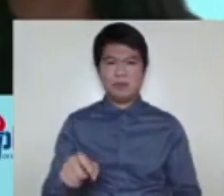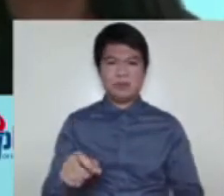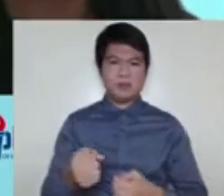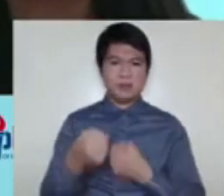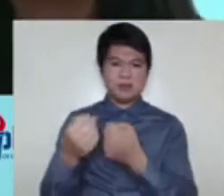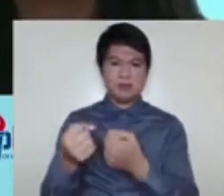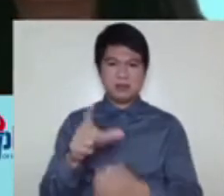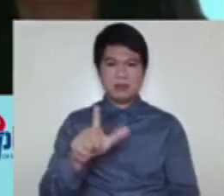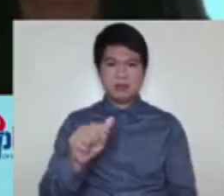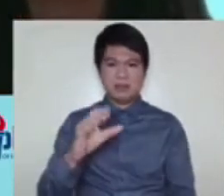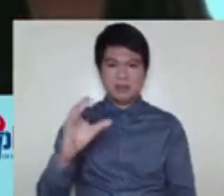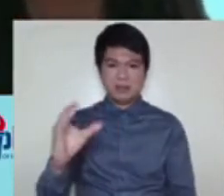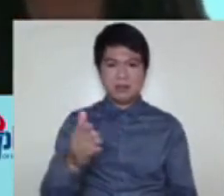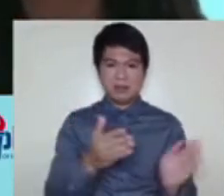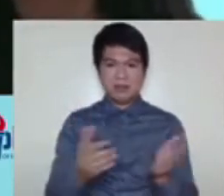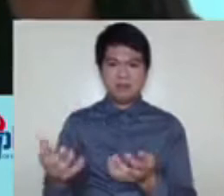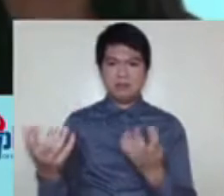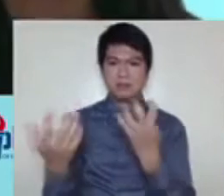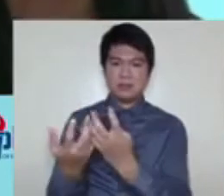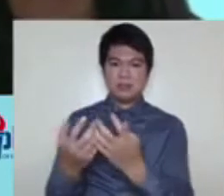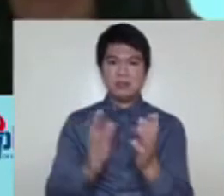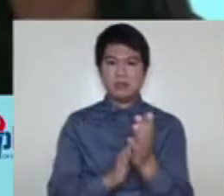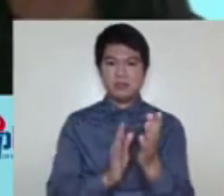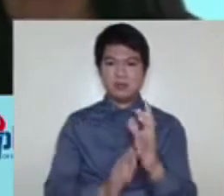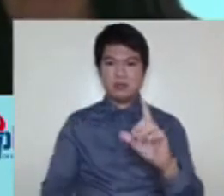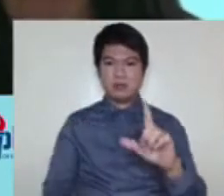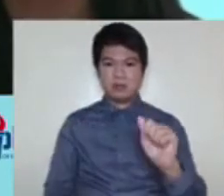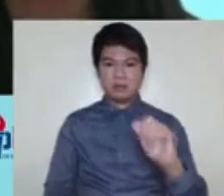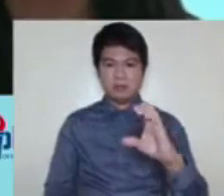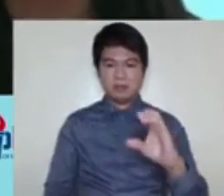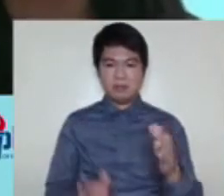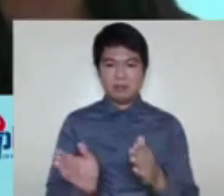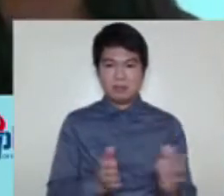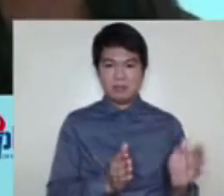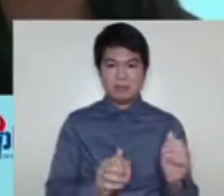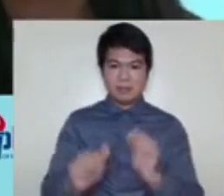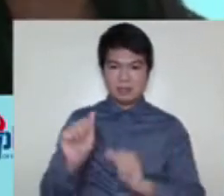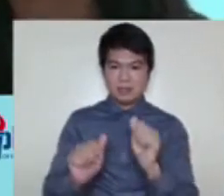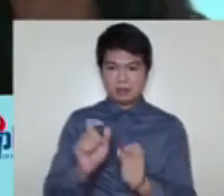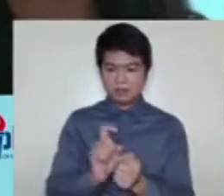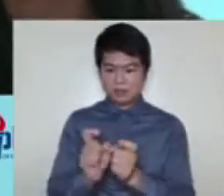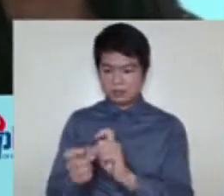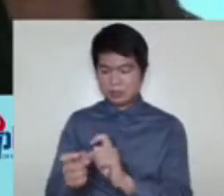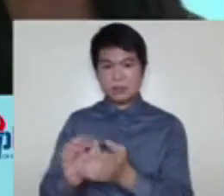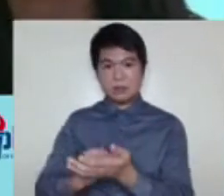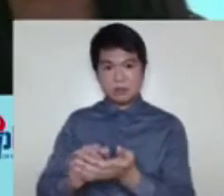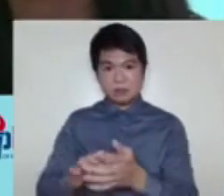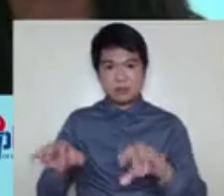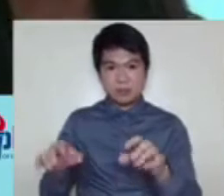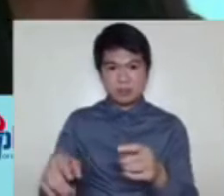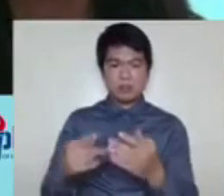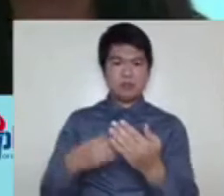school LAC plan to analyze and utilize assessment data to modify practice and or program to further or support